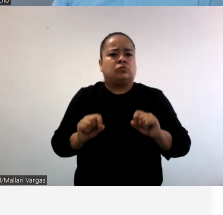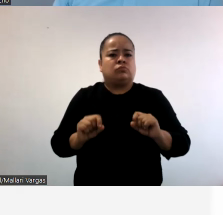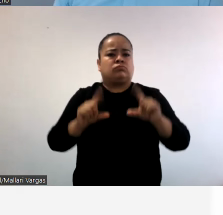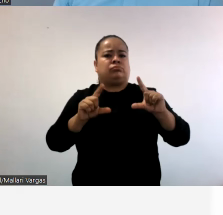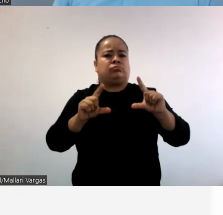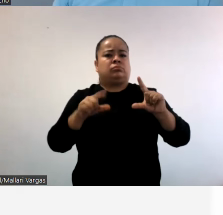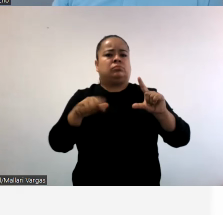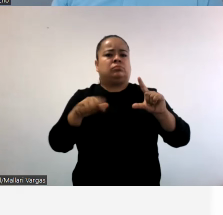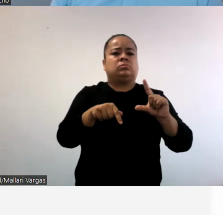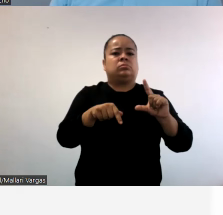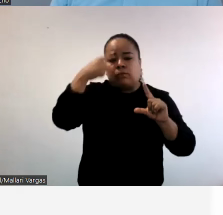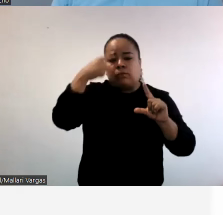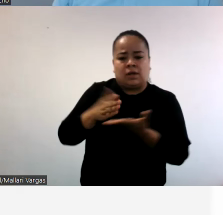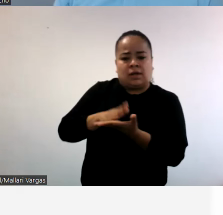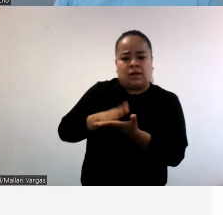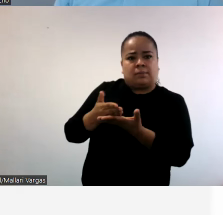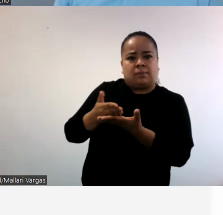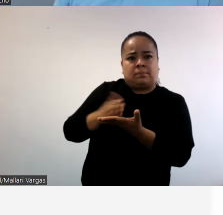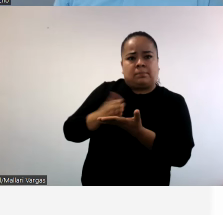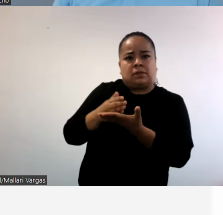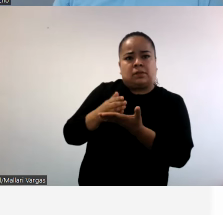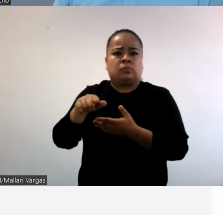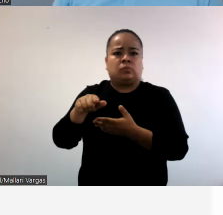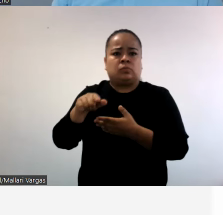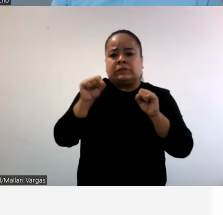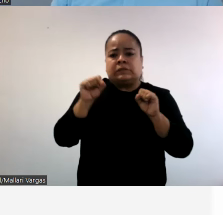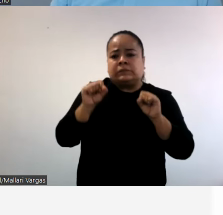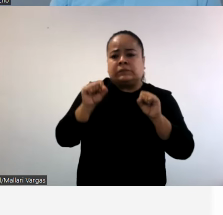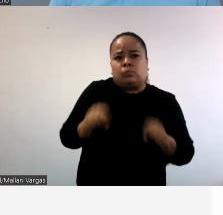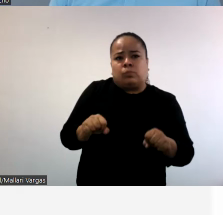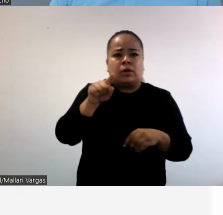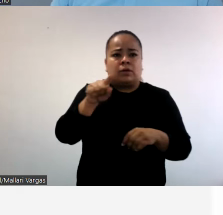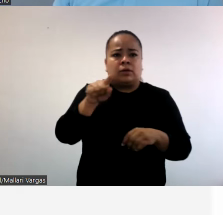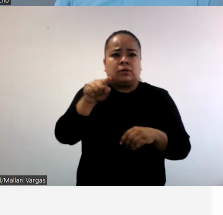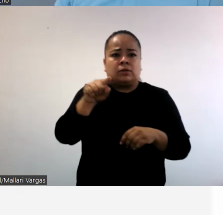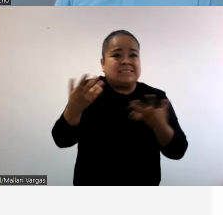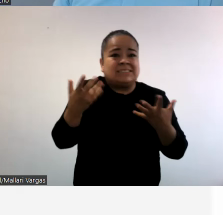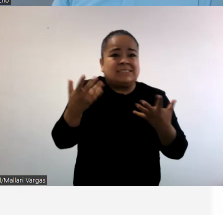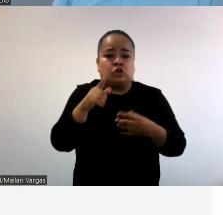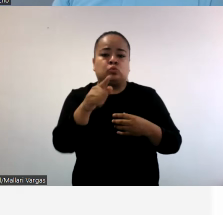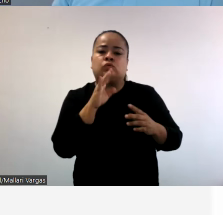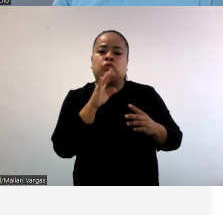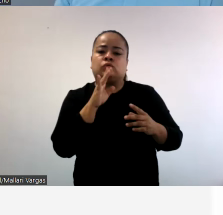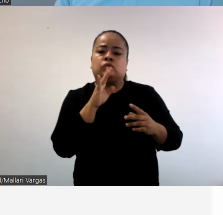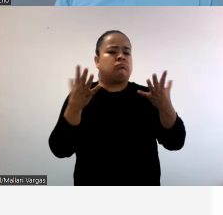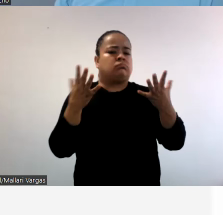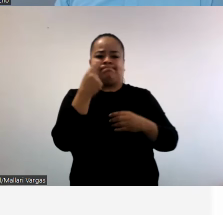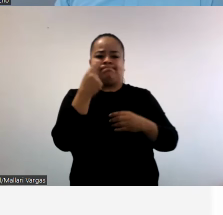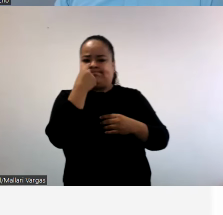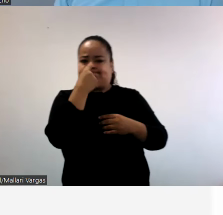on the interpretation logo, you can have access to any of the languages you would like